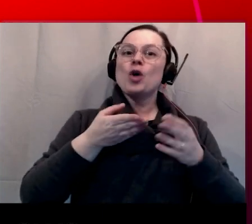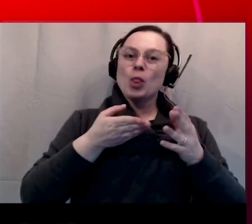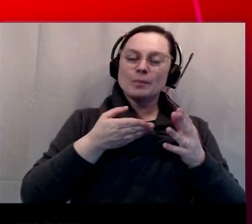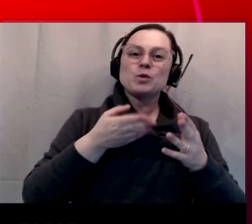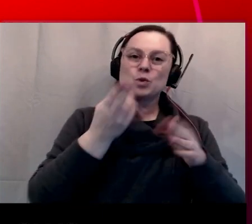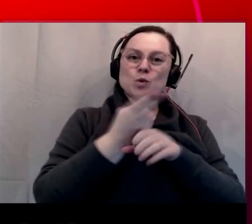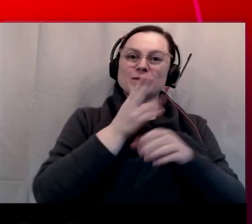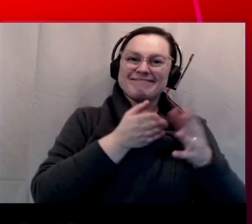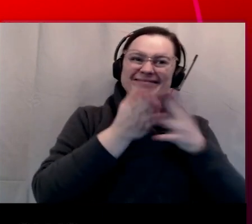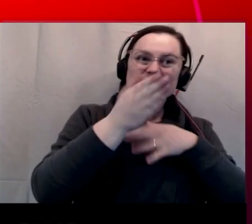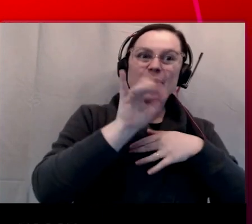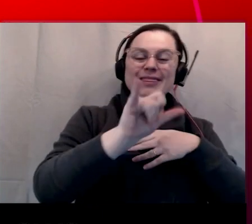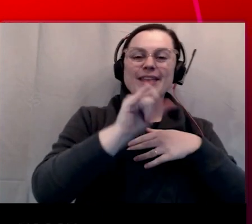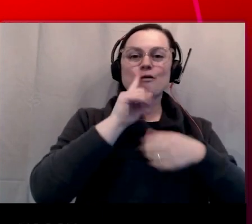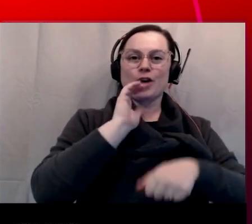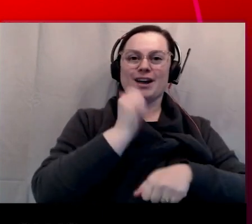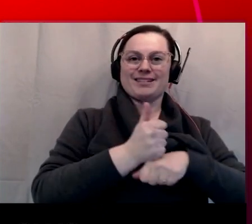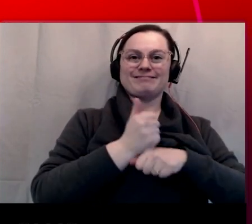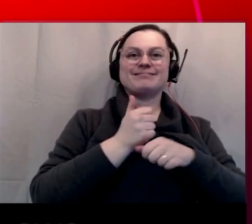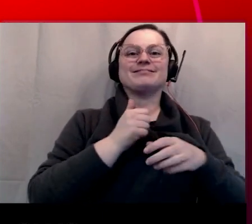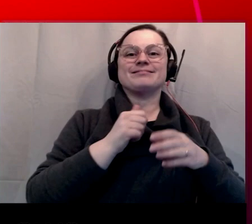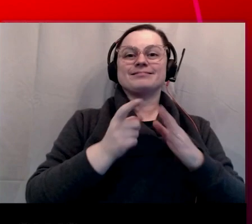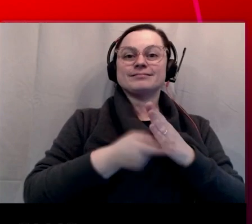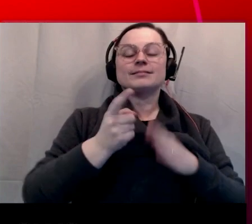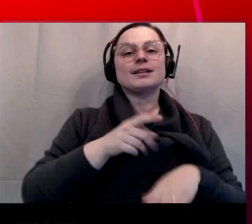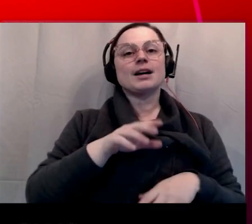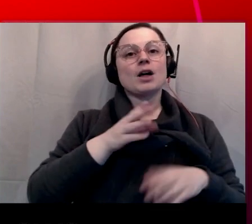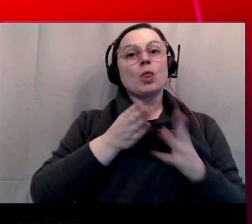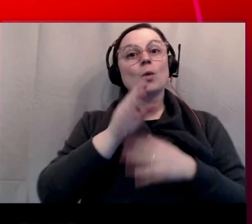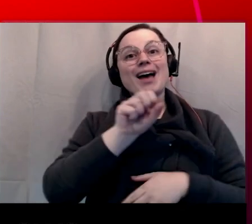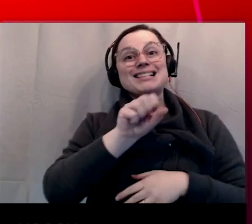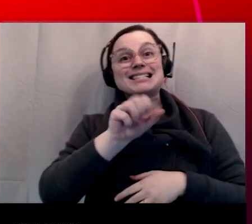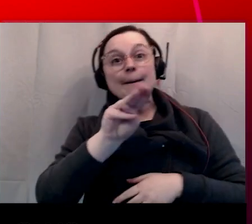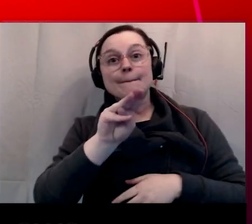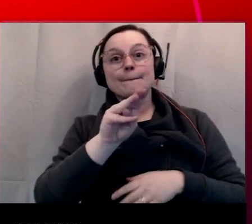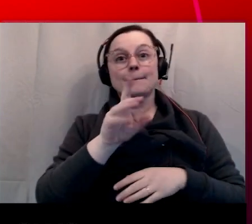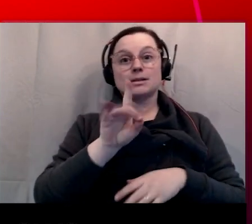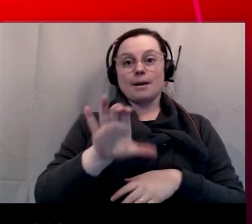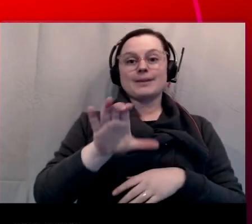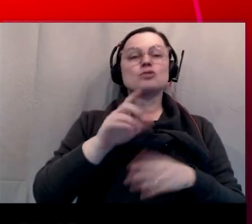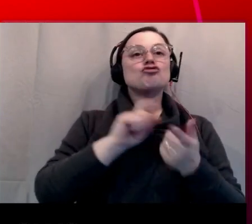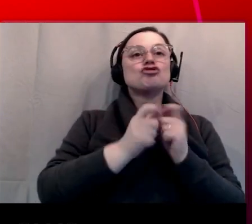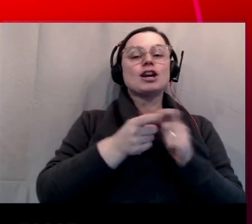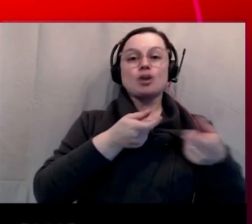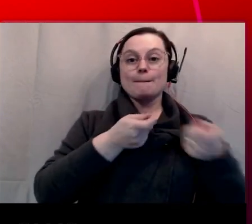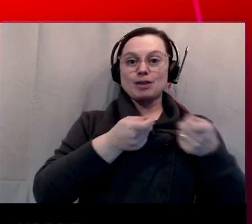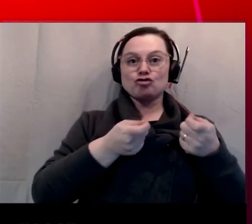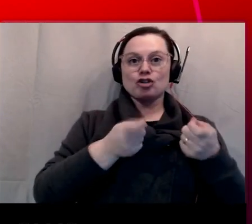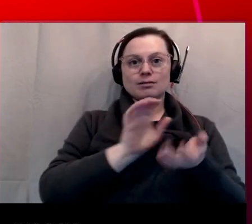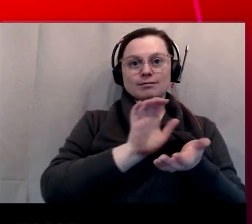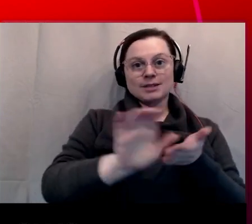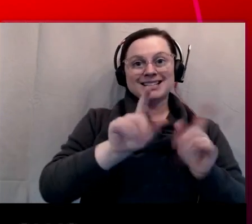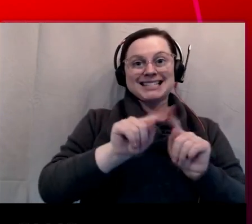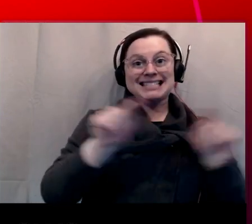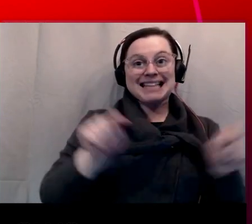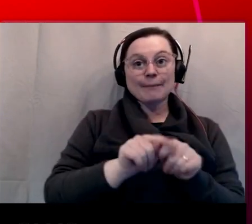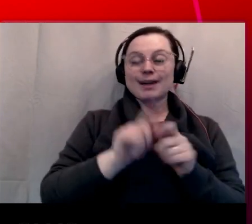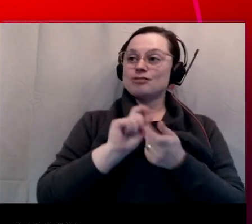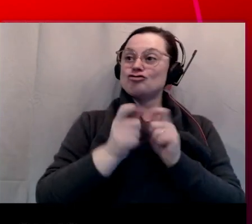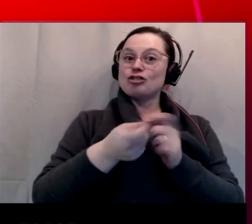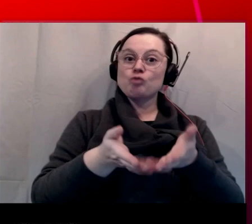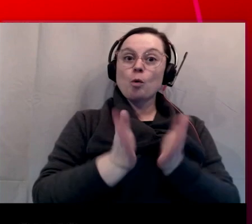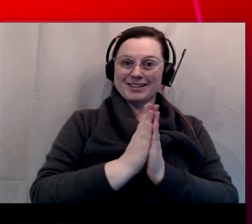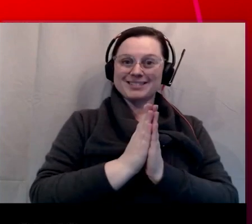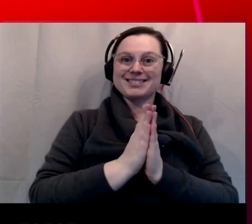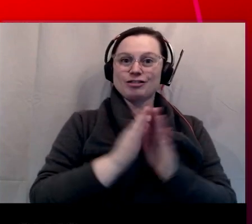form of SSM documents. So we use Change Manager to basically push templates and change requests. So this